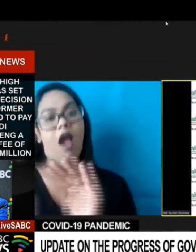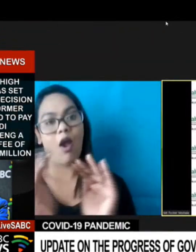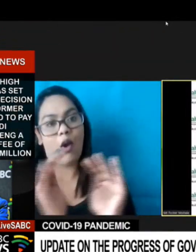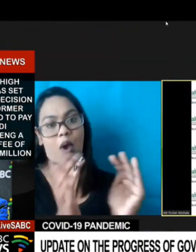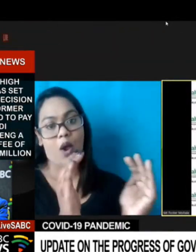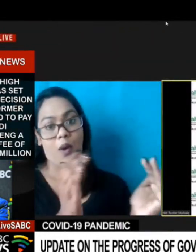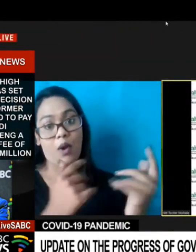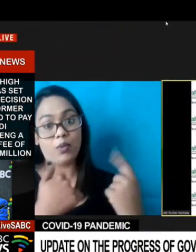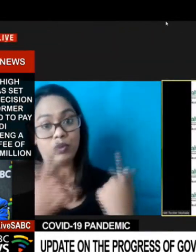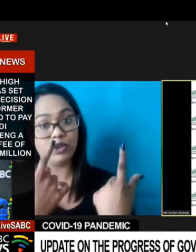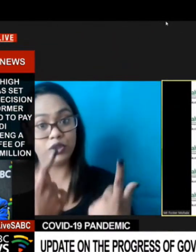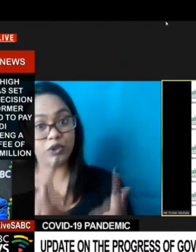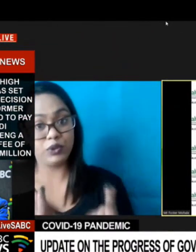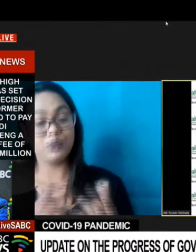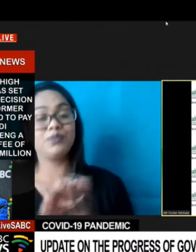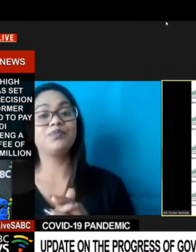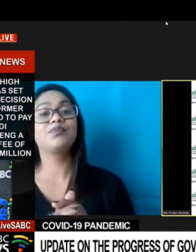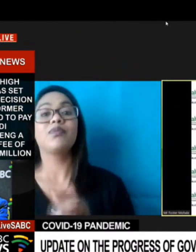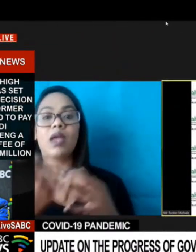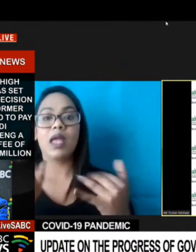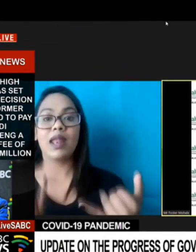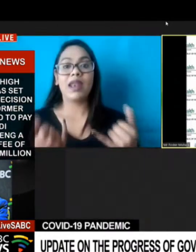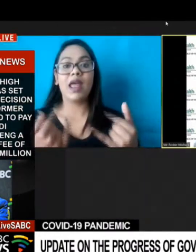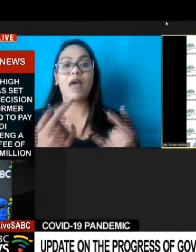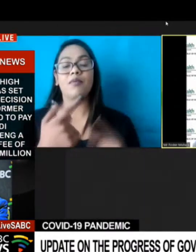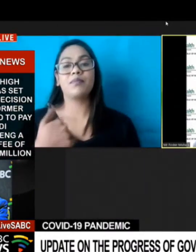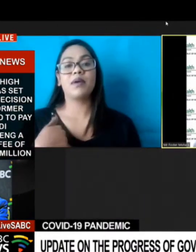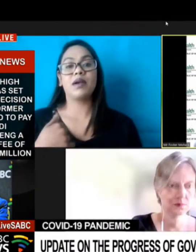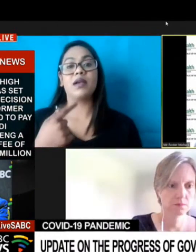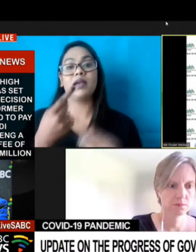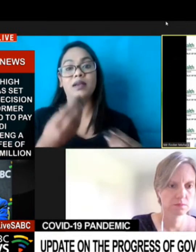Year and Christmas. So on that note, I'm going to call upon